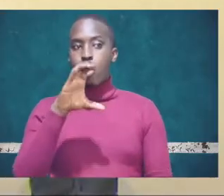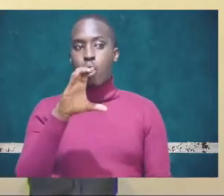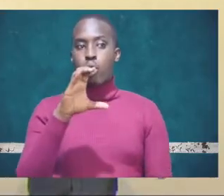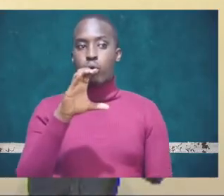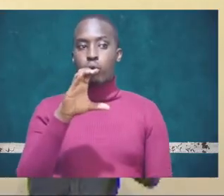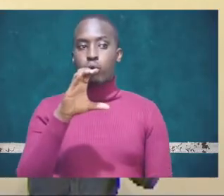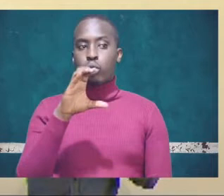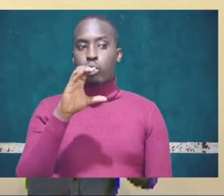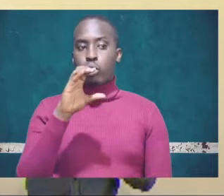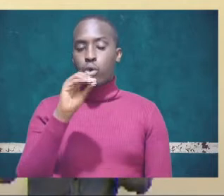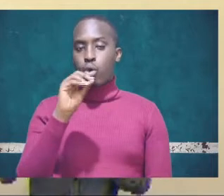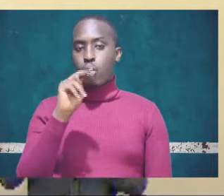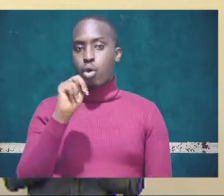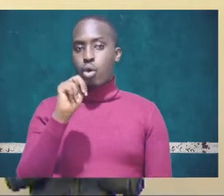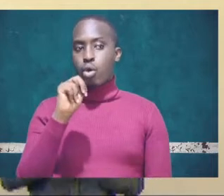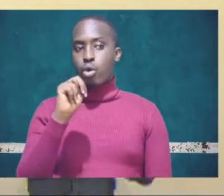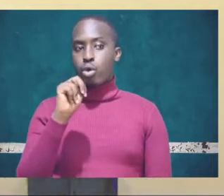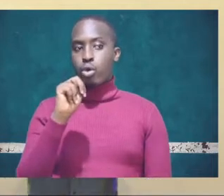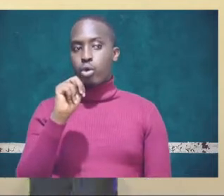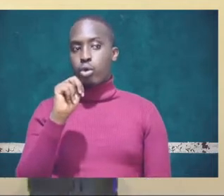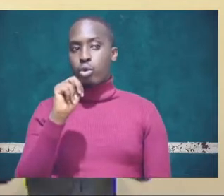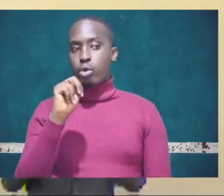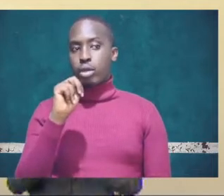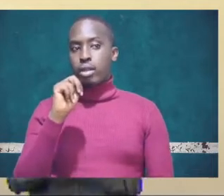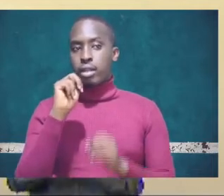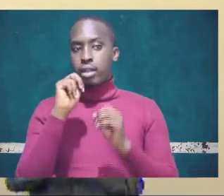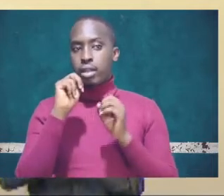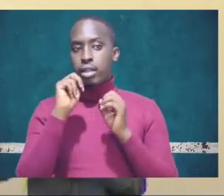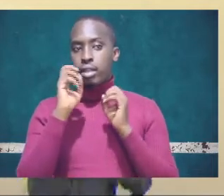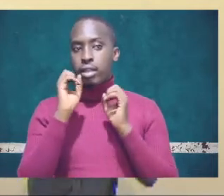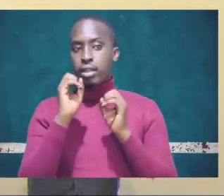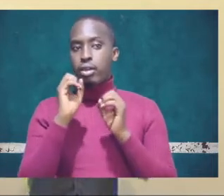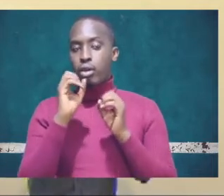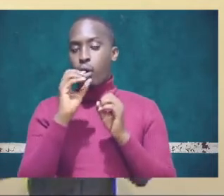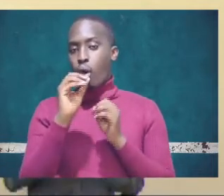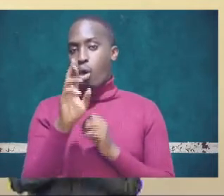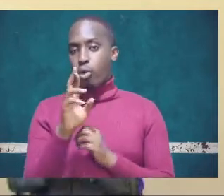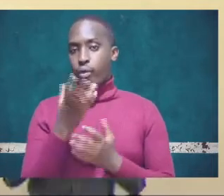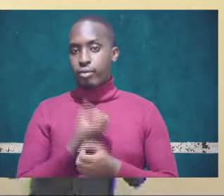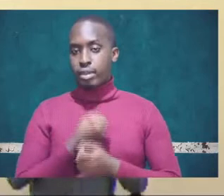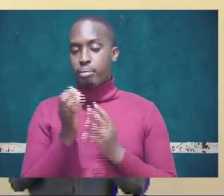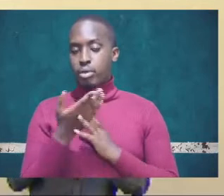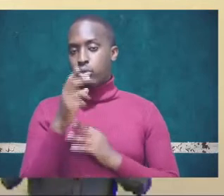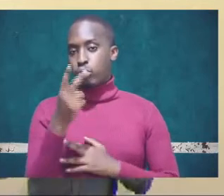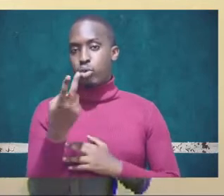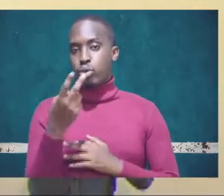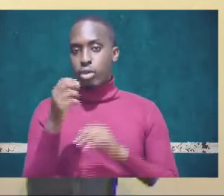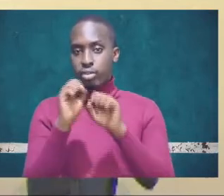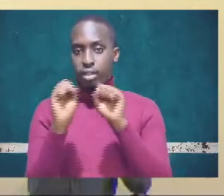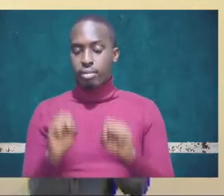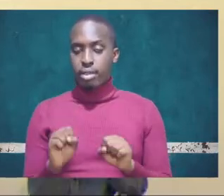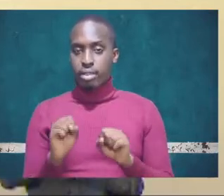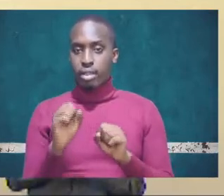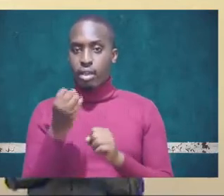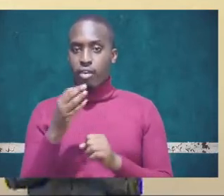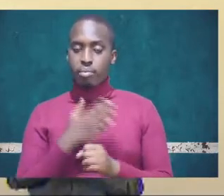that inequality disjunction. And if I have the word or between the two statements